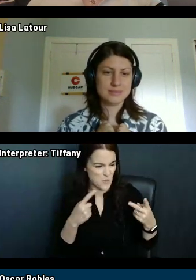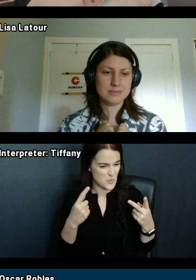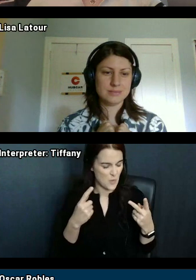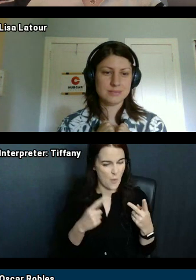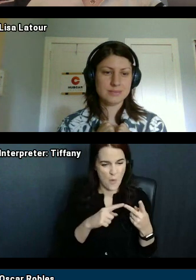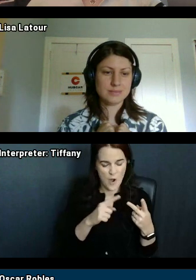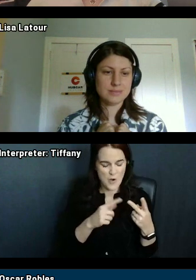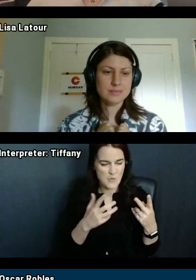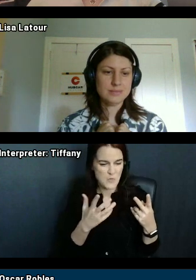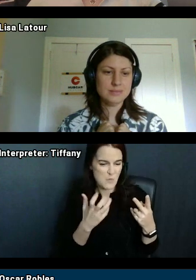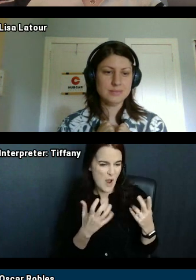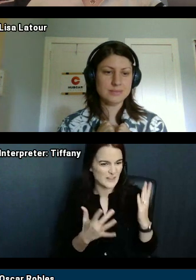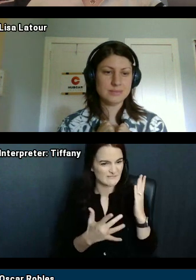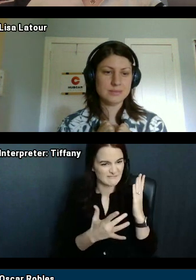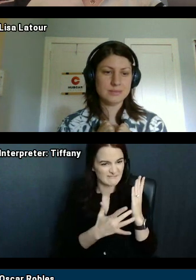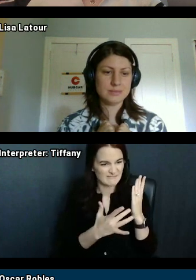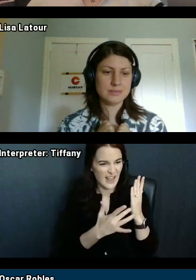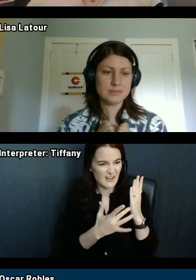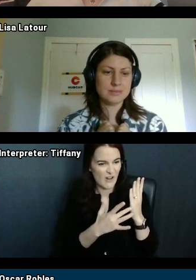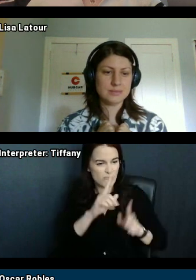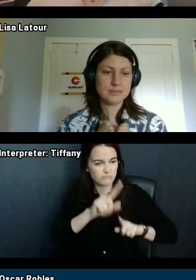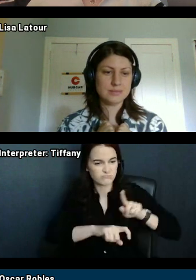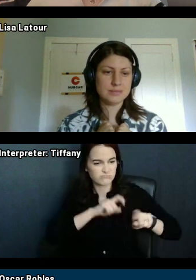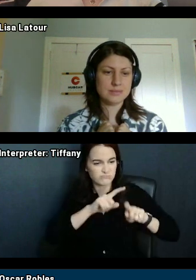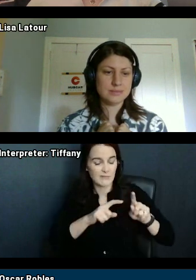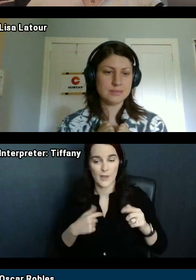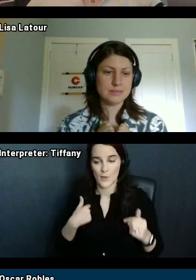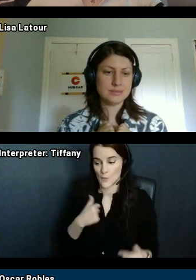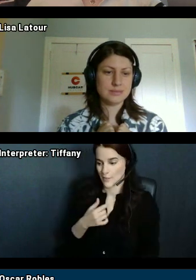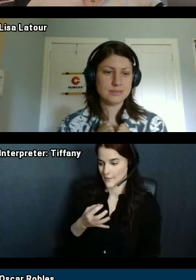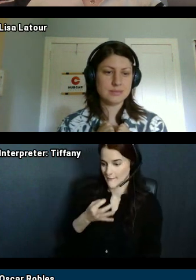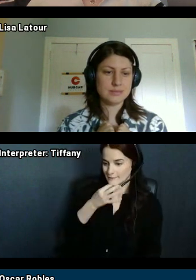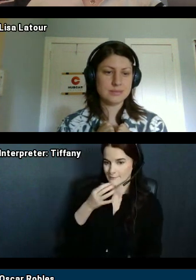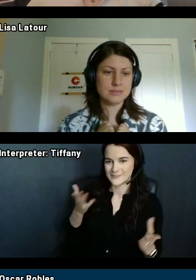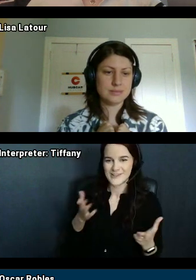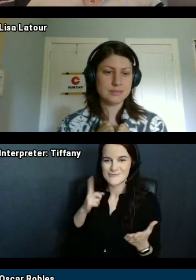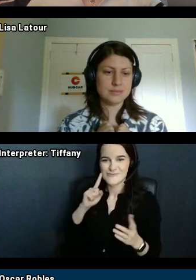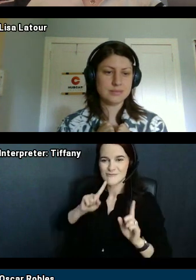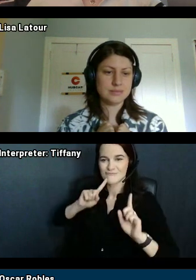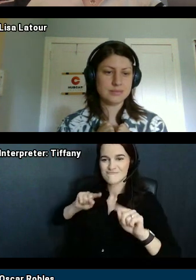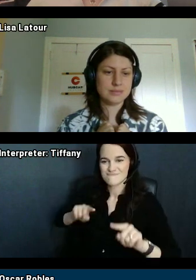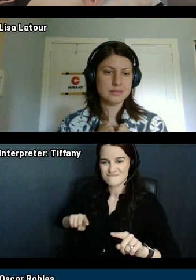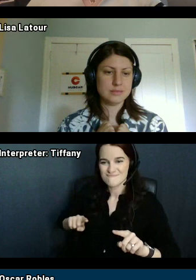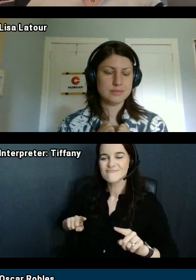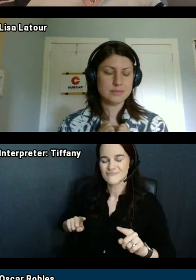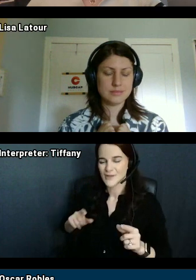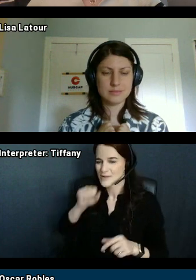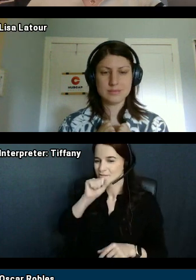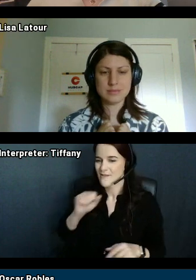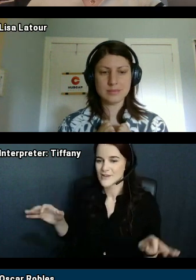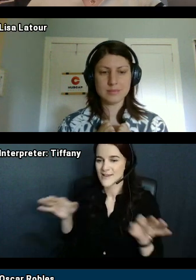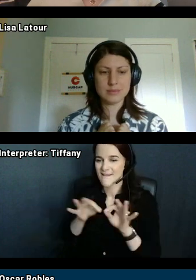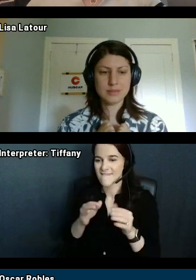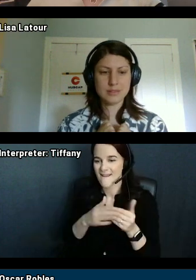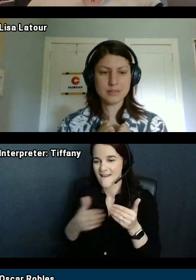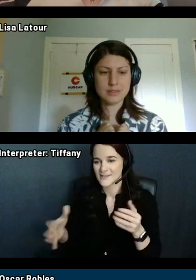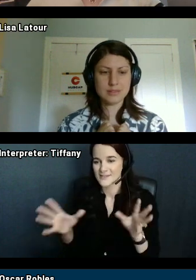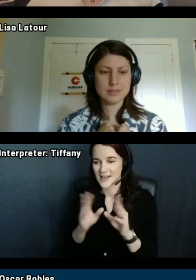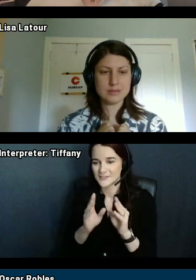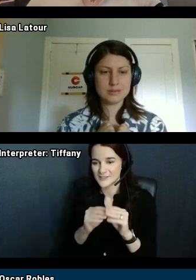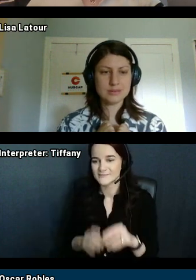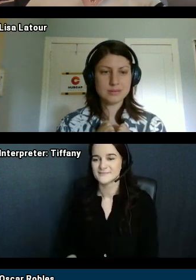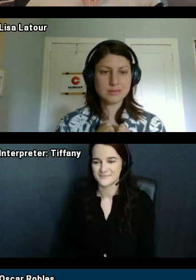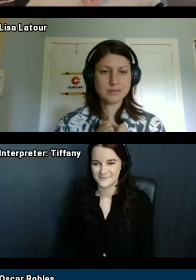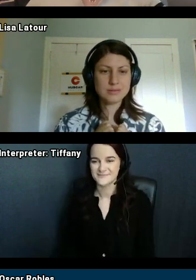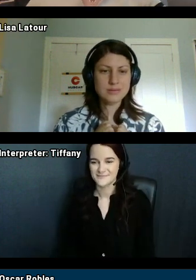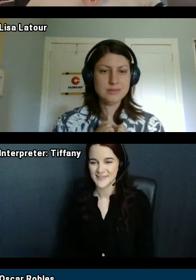that you want to ask a HubSpot expert, we are here for you, and we would love to connect after the session. So